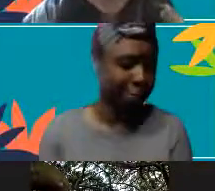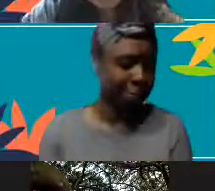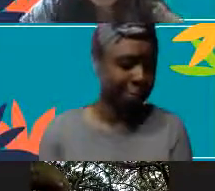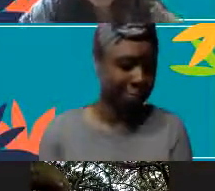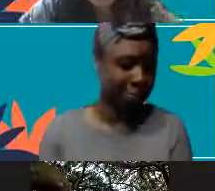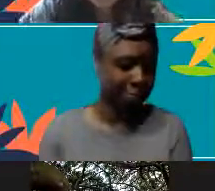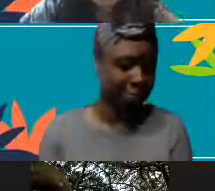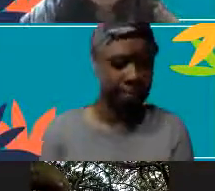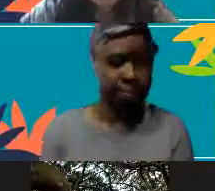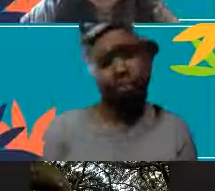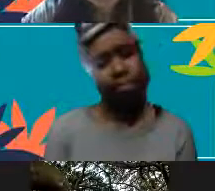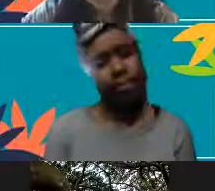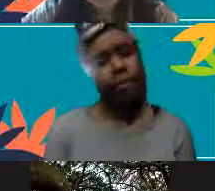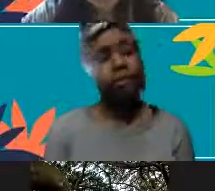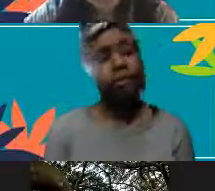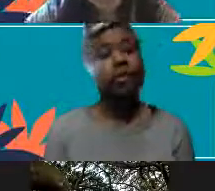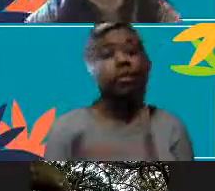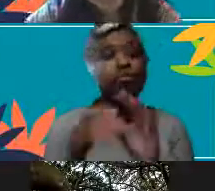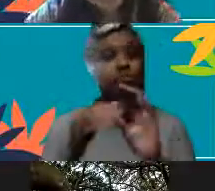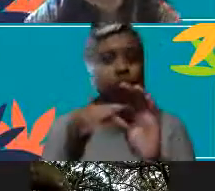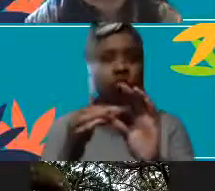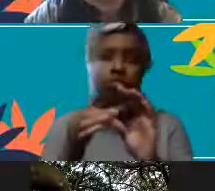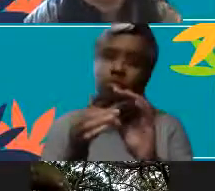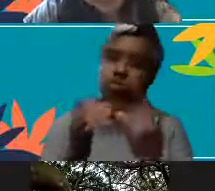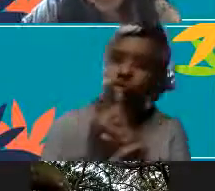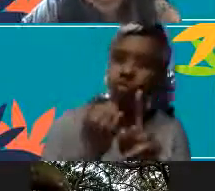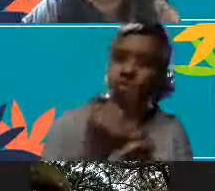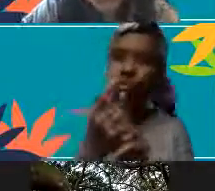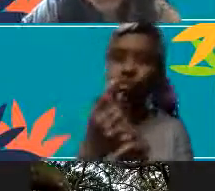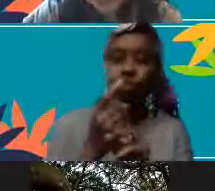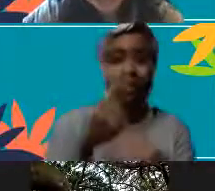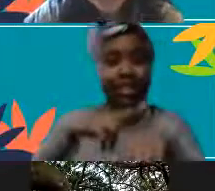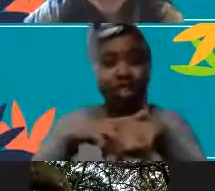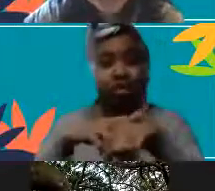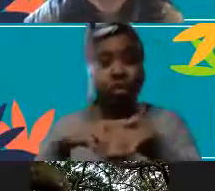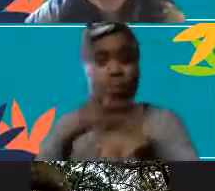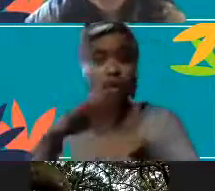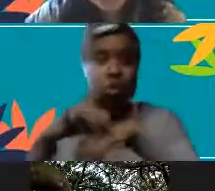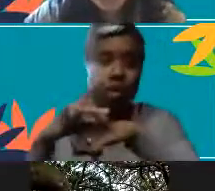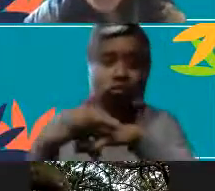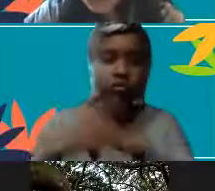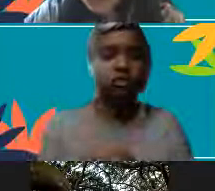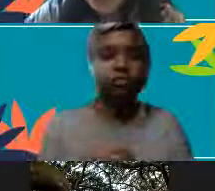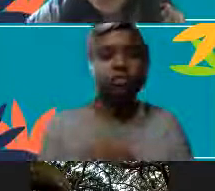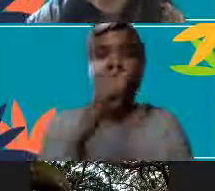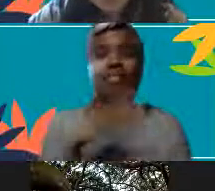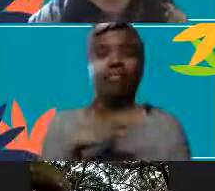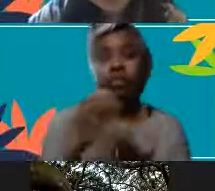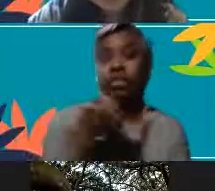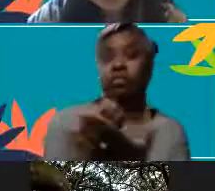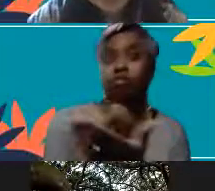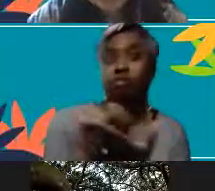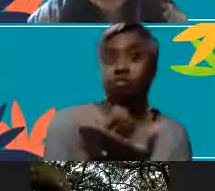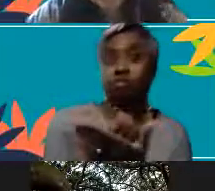Being in the right relationship with nature and Mother Earth. A feminist economy is in conversation